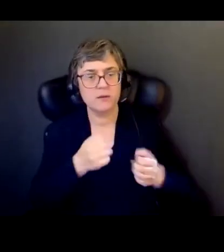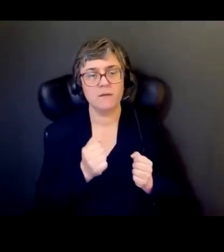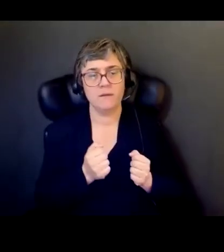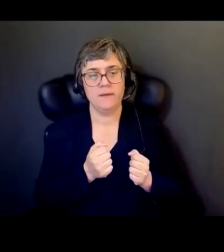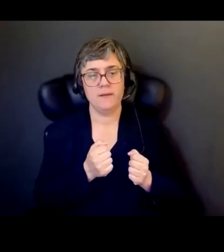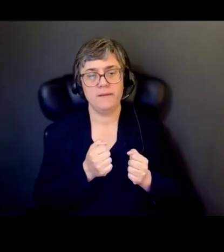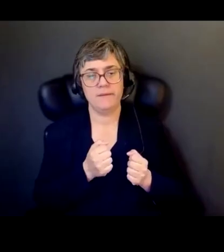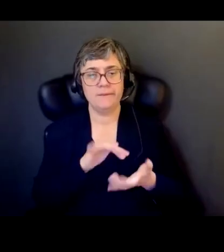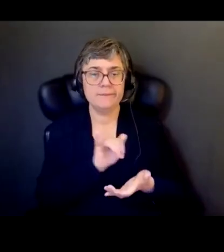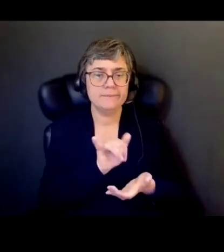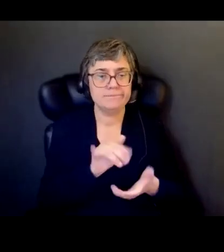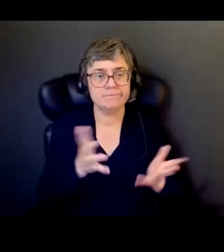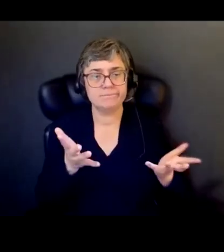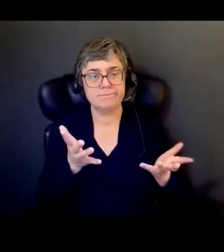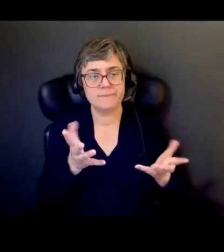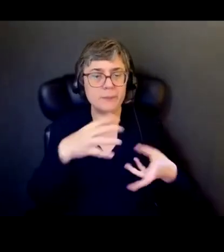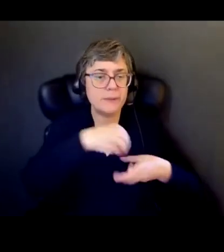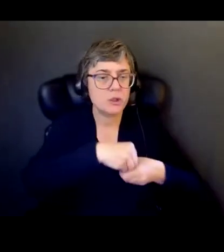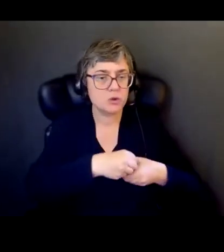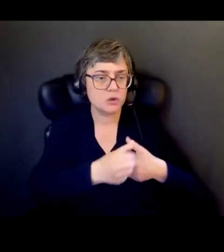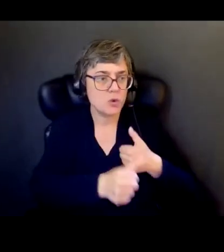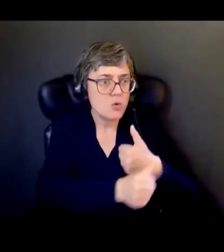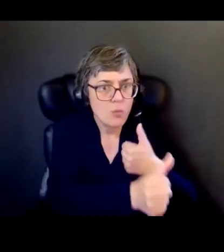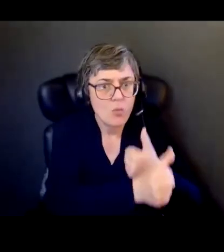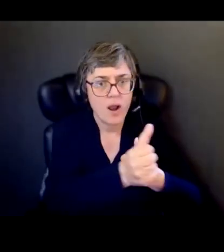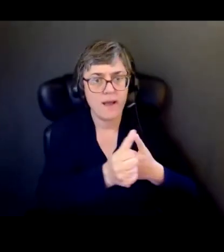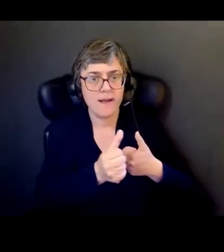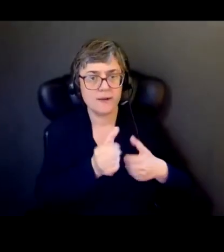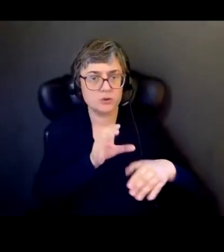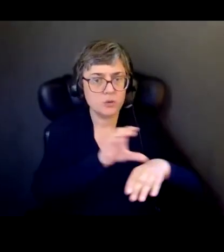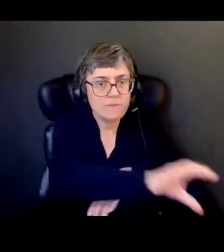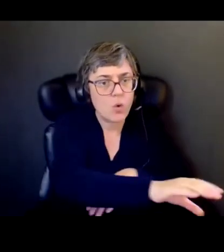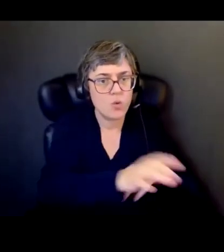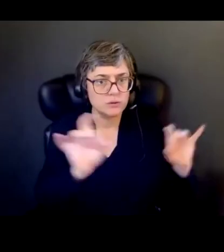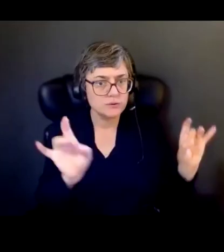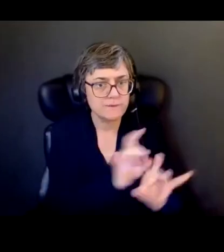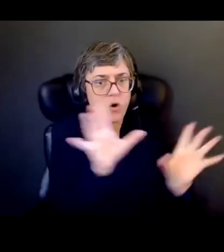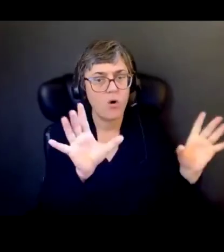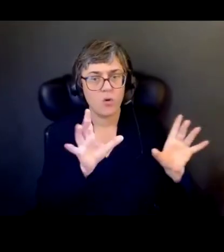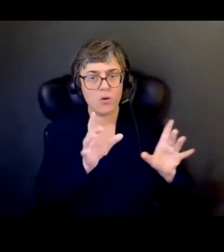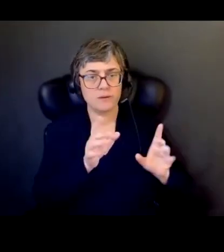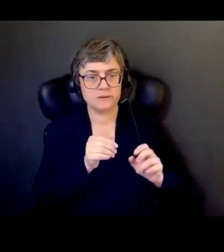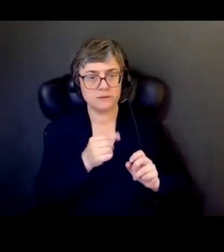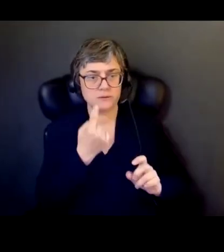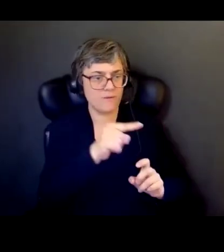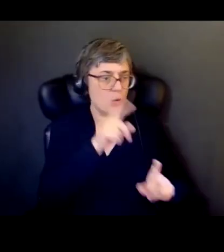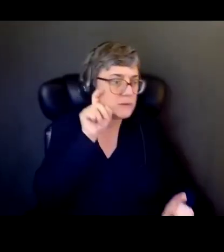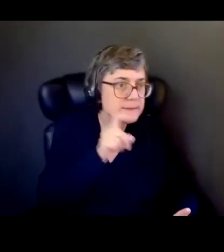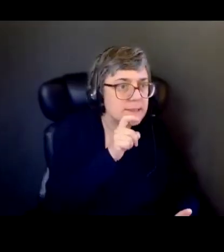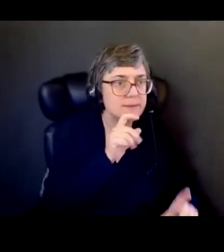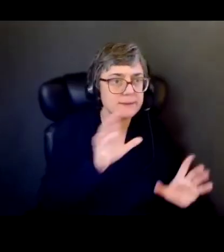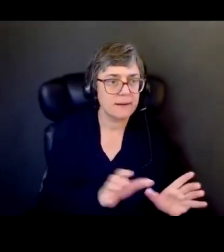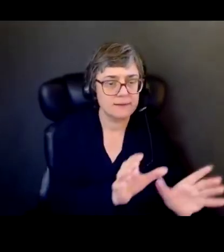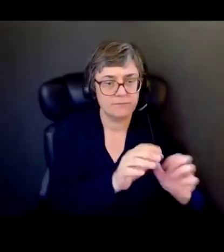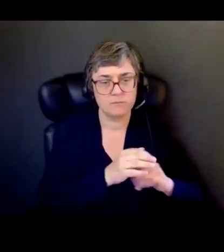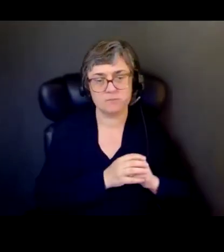proposed offense lists their actions that would count if they could reasonably be expected to cause the